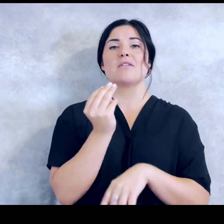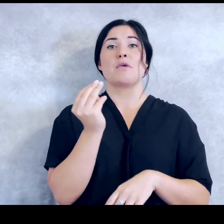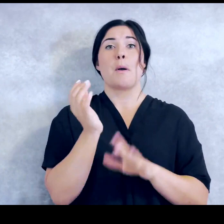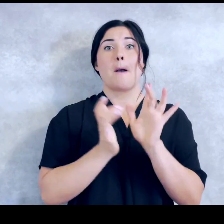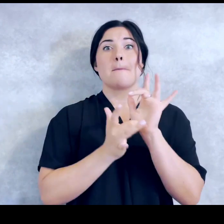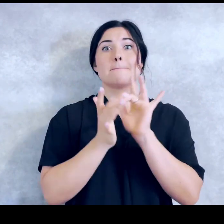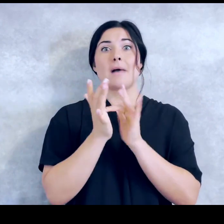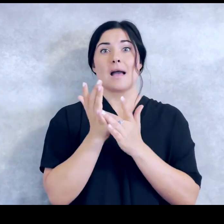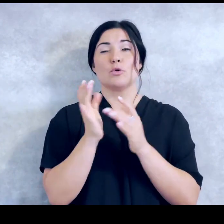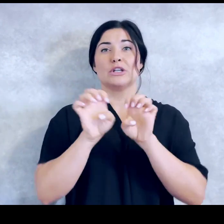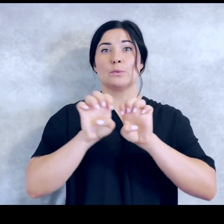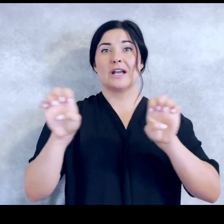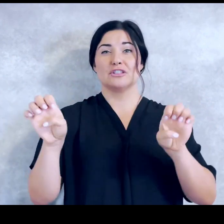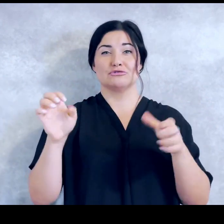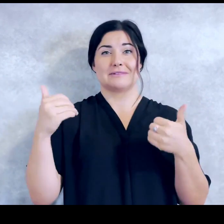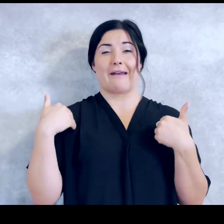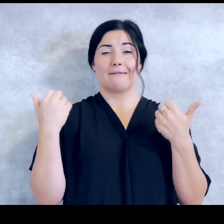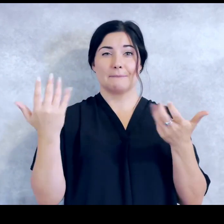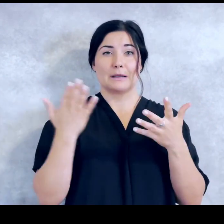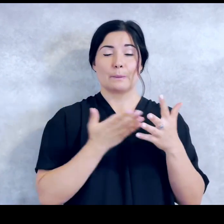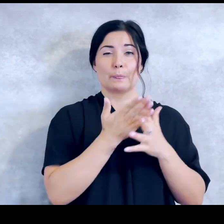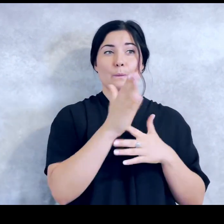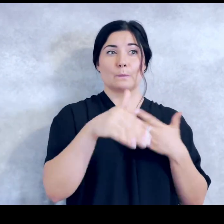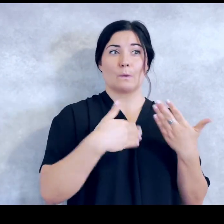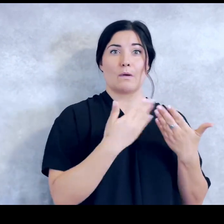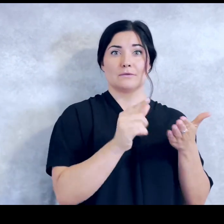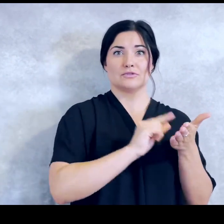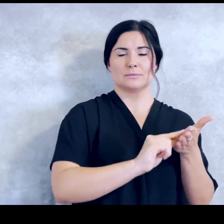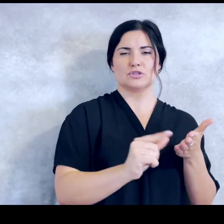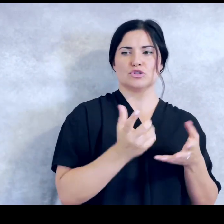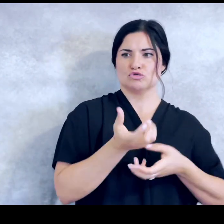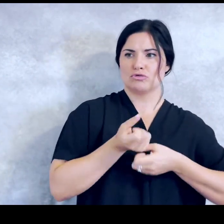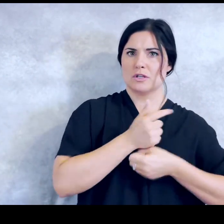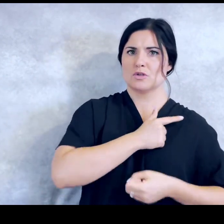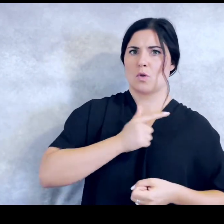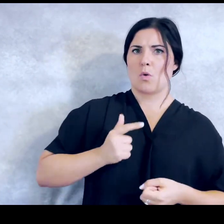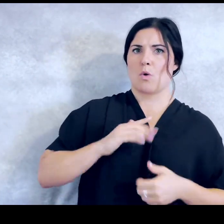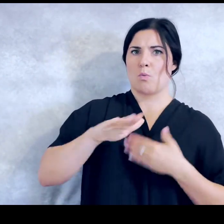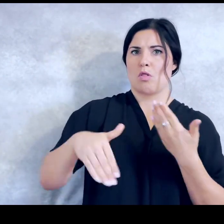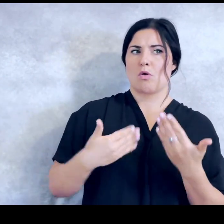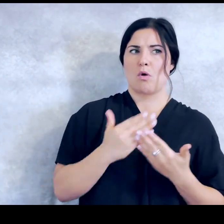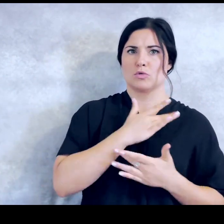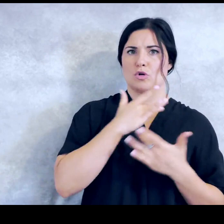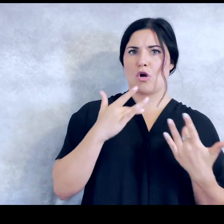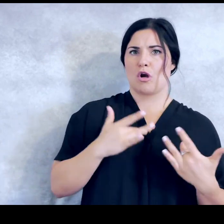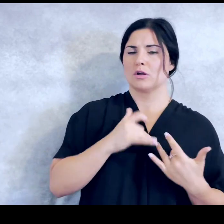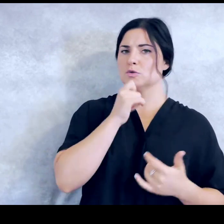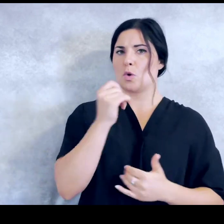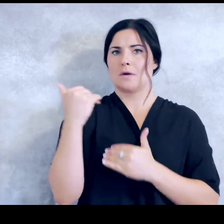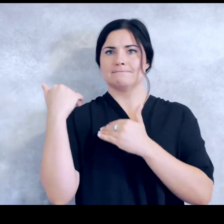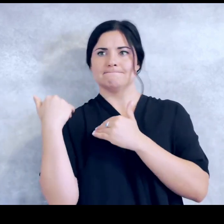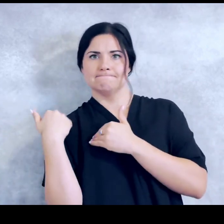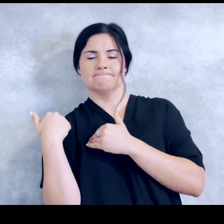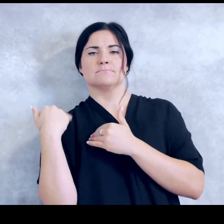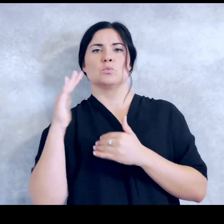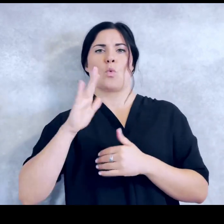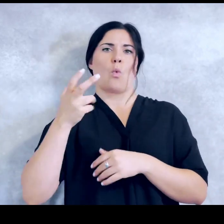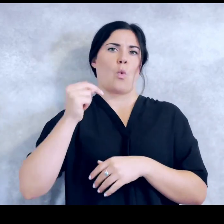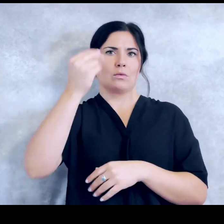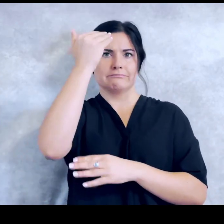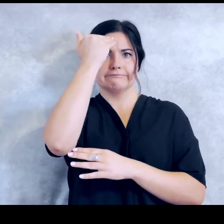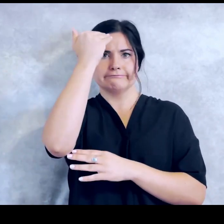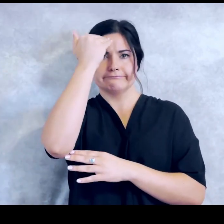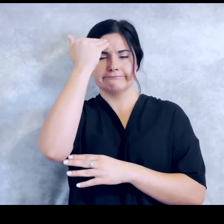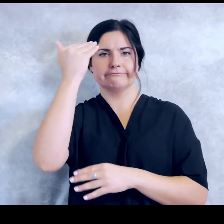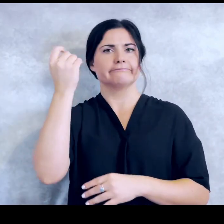there are Bible equations all throughout Scripture. Trust the Lord with all your heart. Lean not on your own understanding.